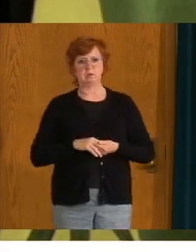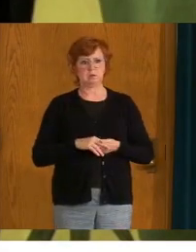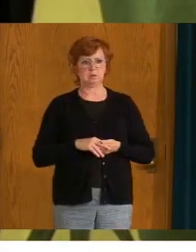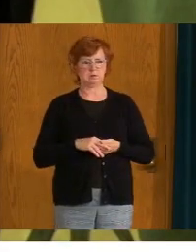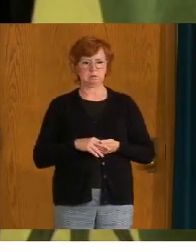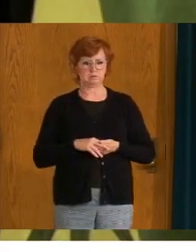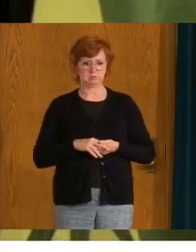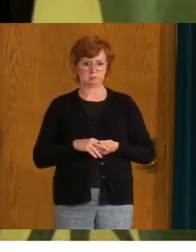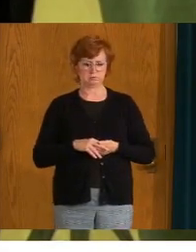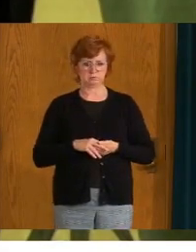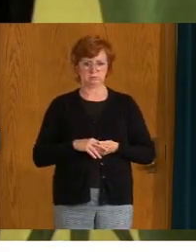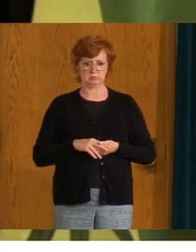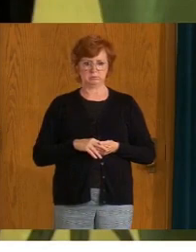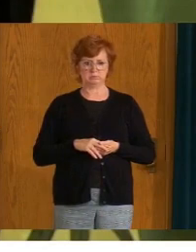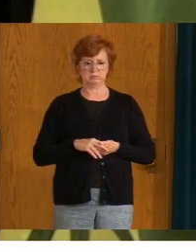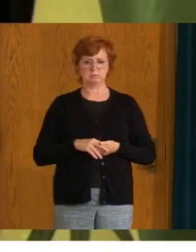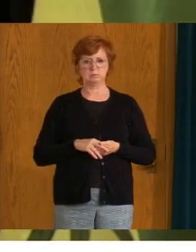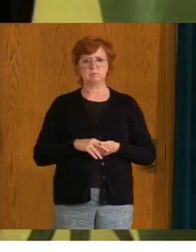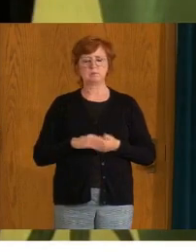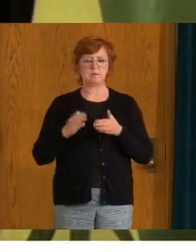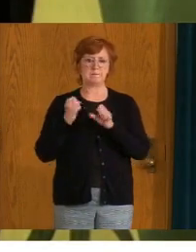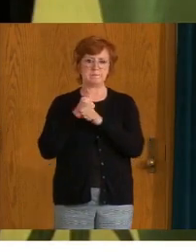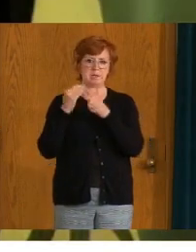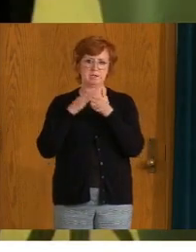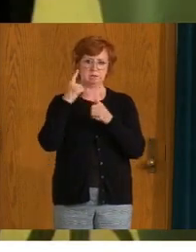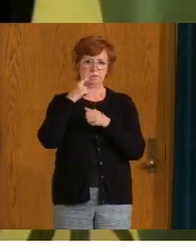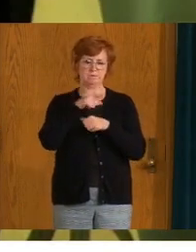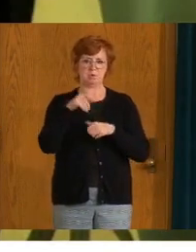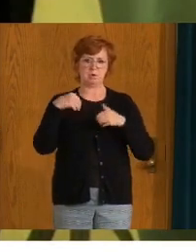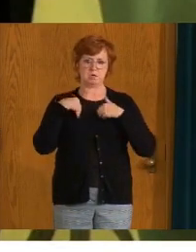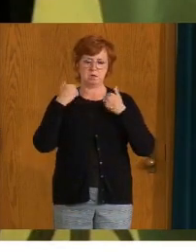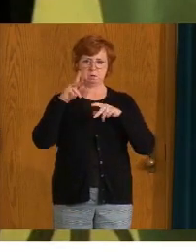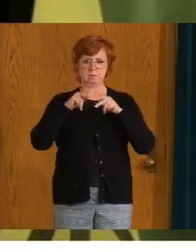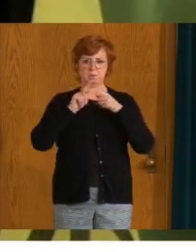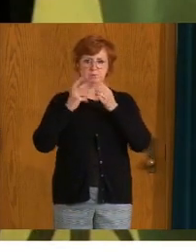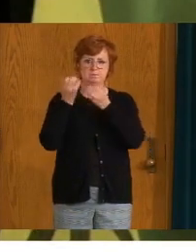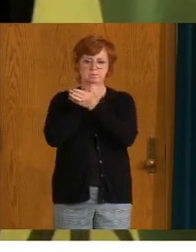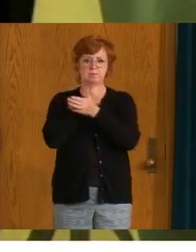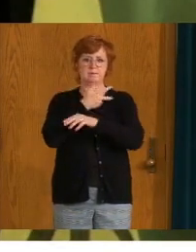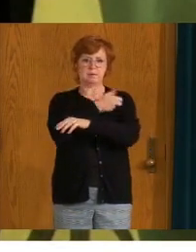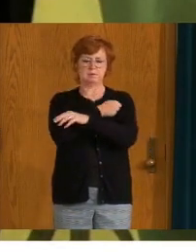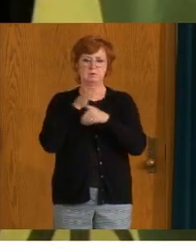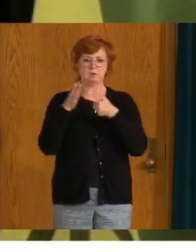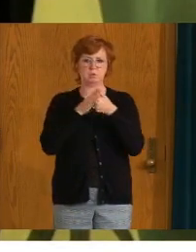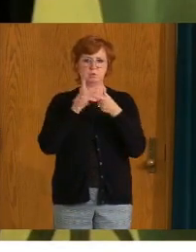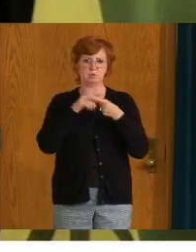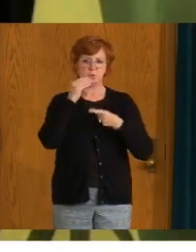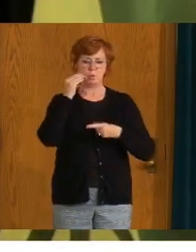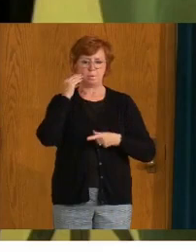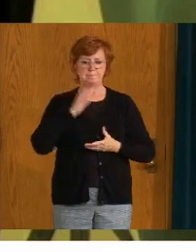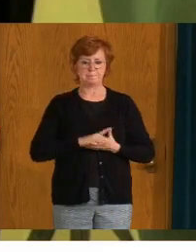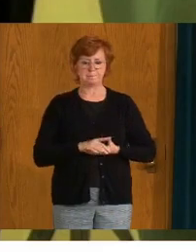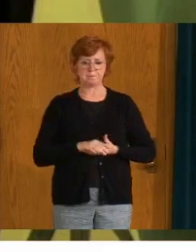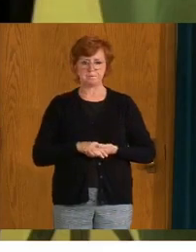the hindrance or make it more convenient for our young folks here in the province to ultimately